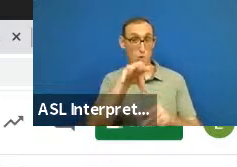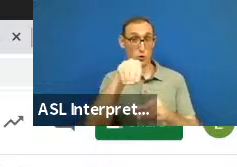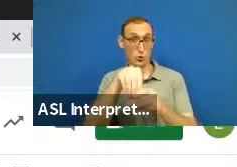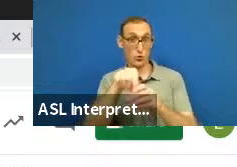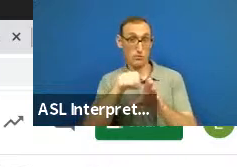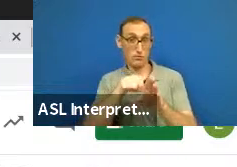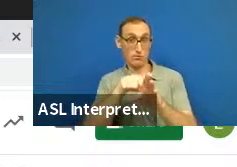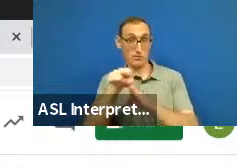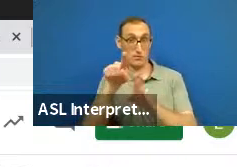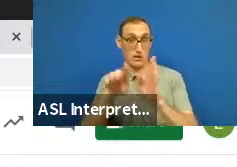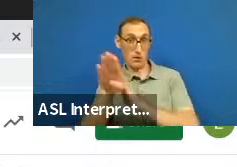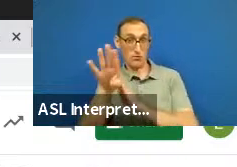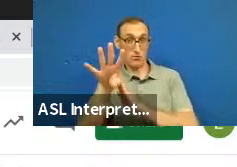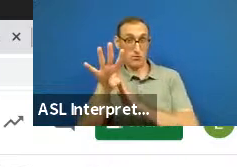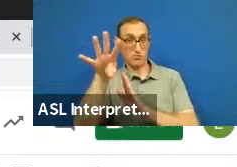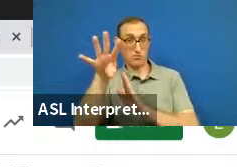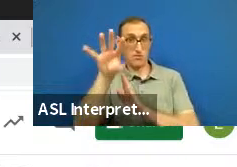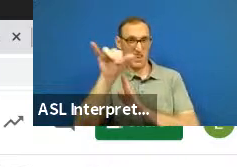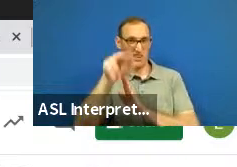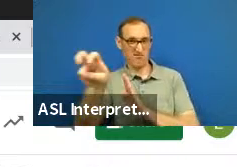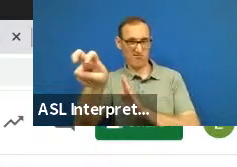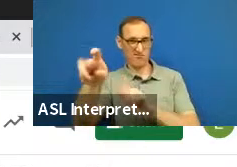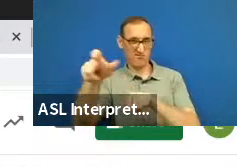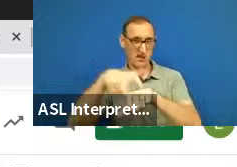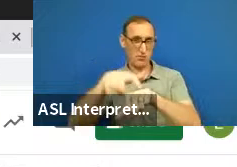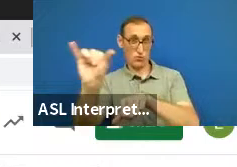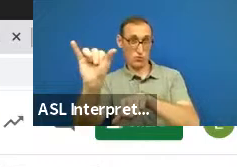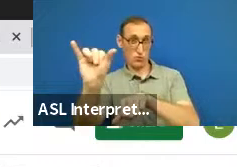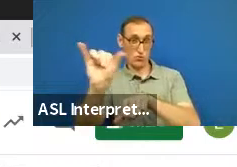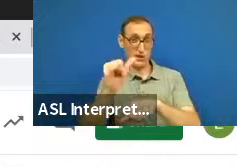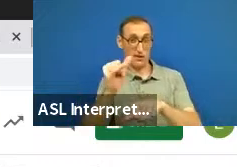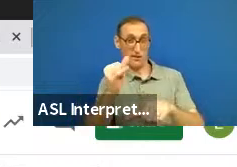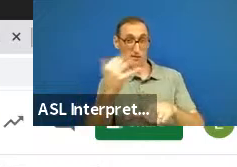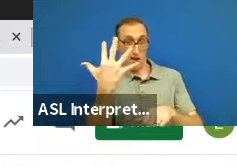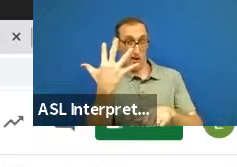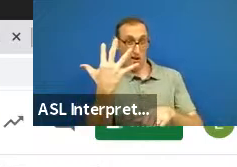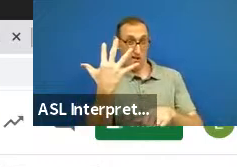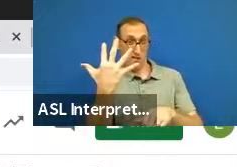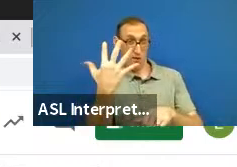So that would be, I think, five Thursdays.